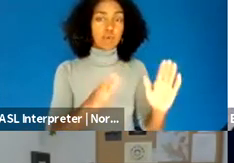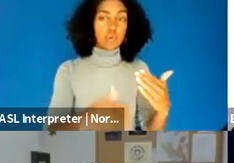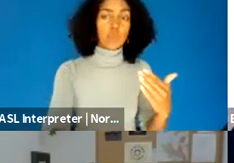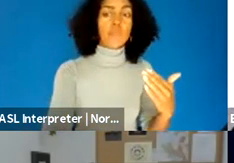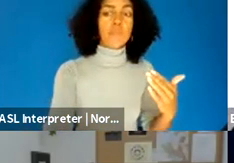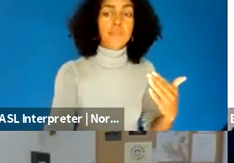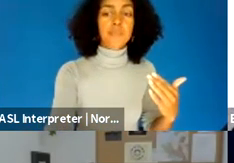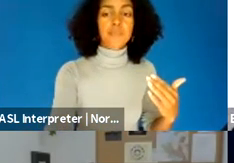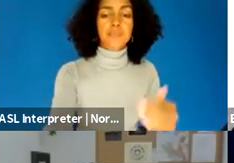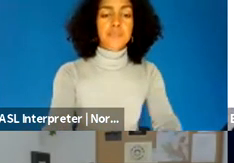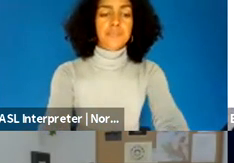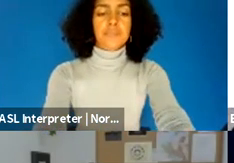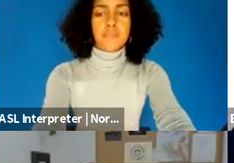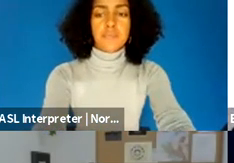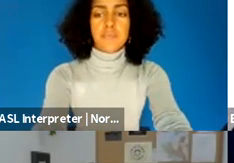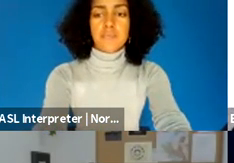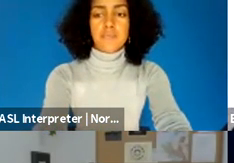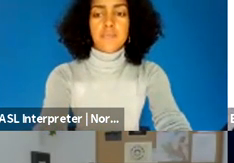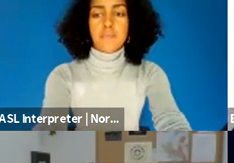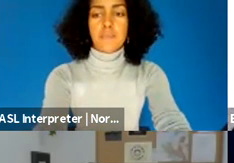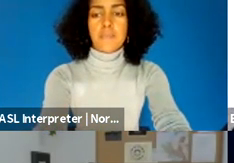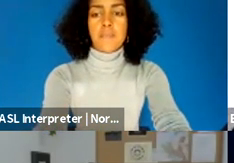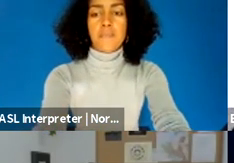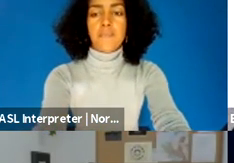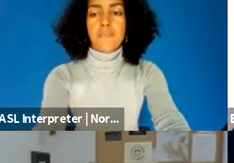because it's confidential, you know.